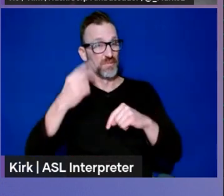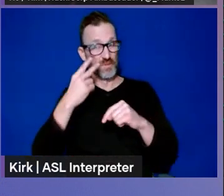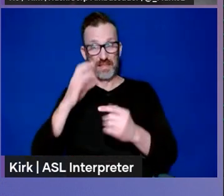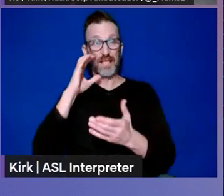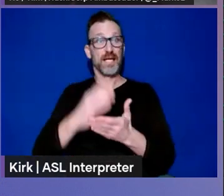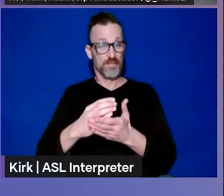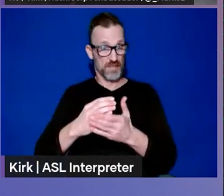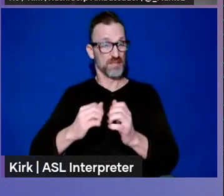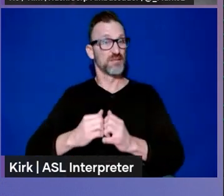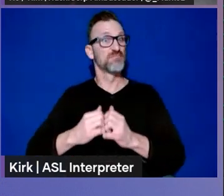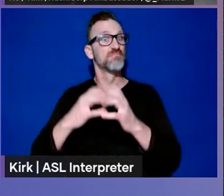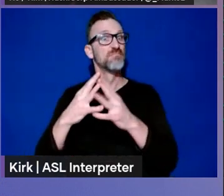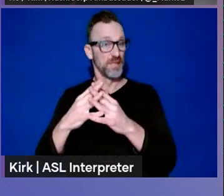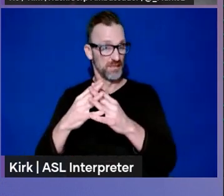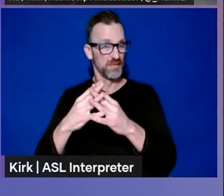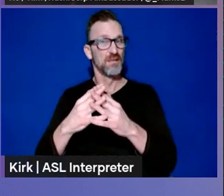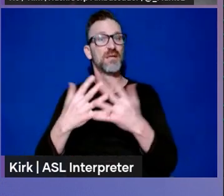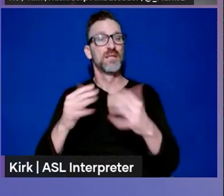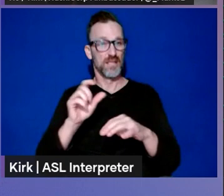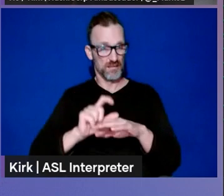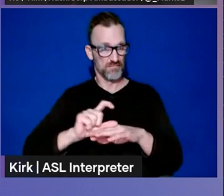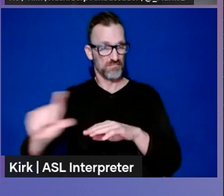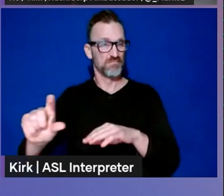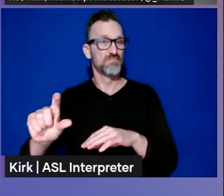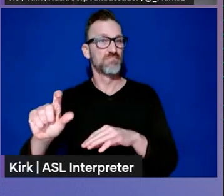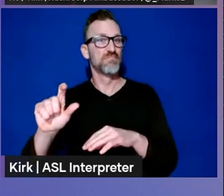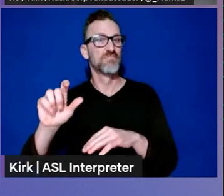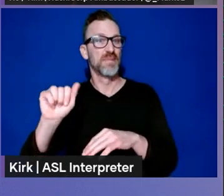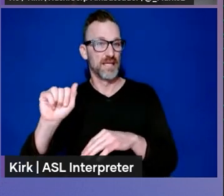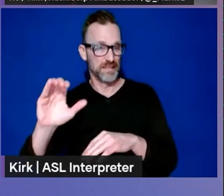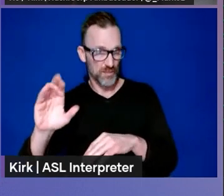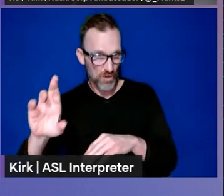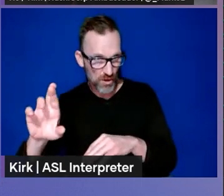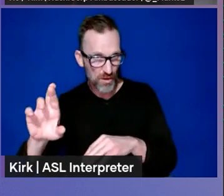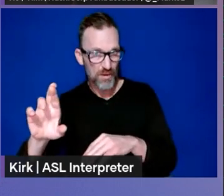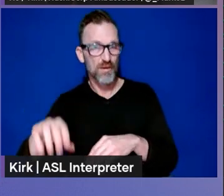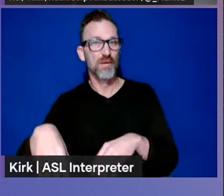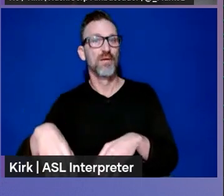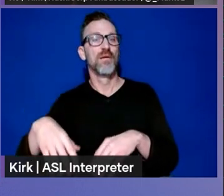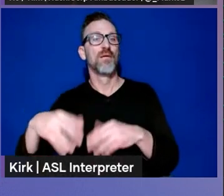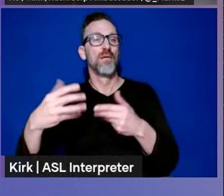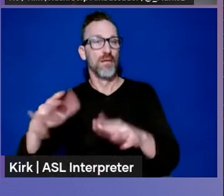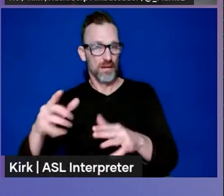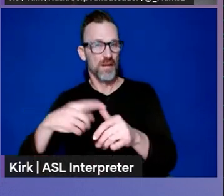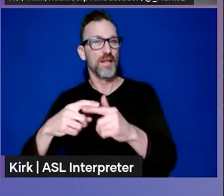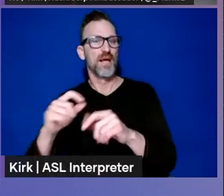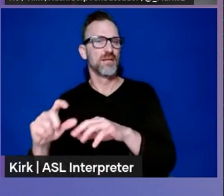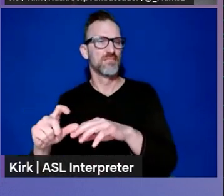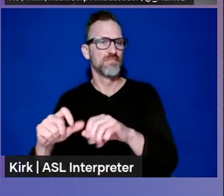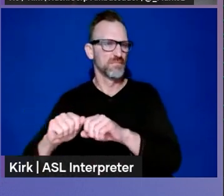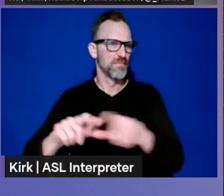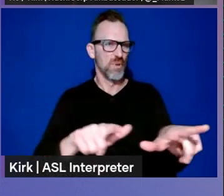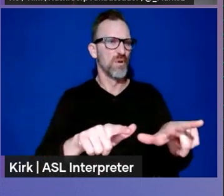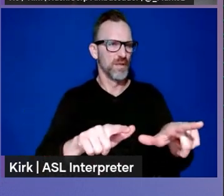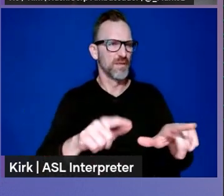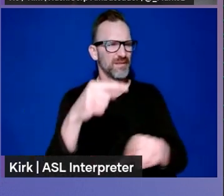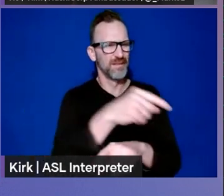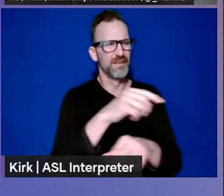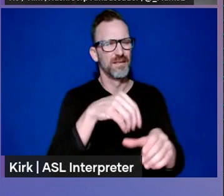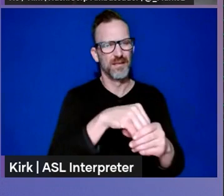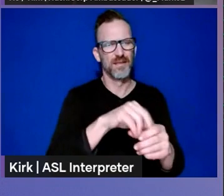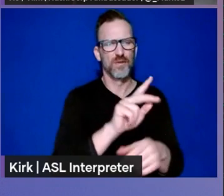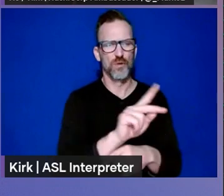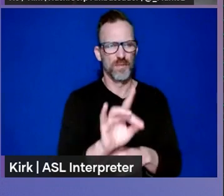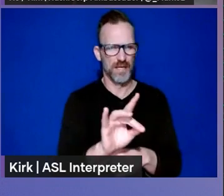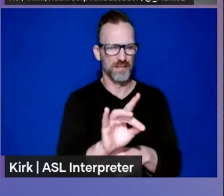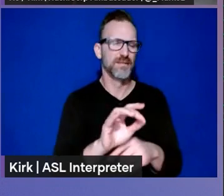actually pushed to the ECR, and then it was deployed to my Kubernetes cluster in Amazon, in this case, the one